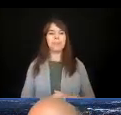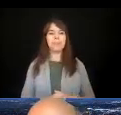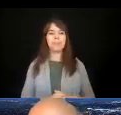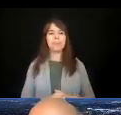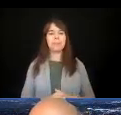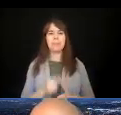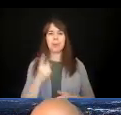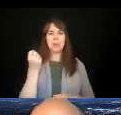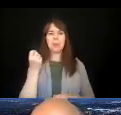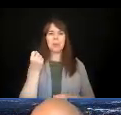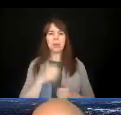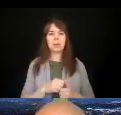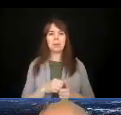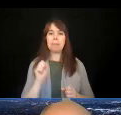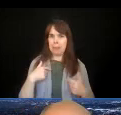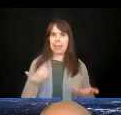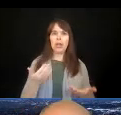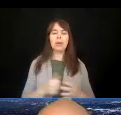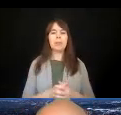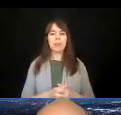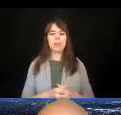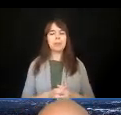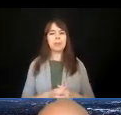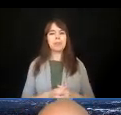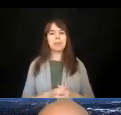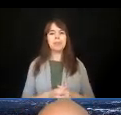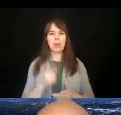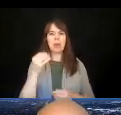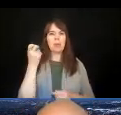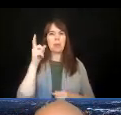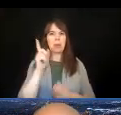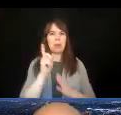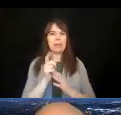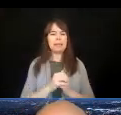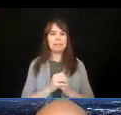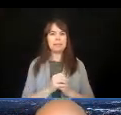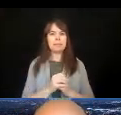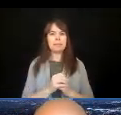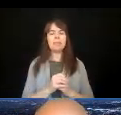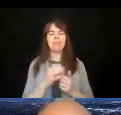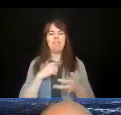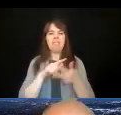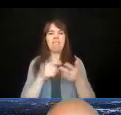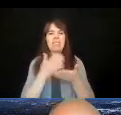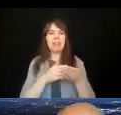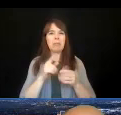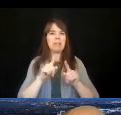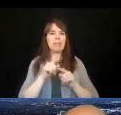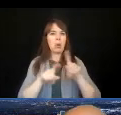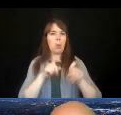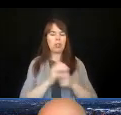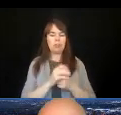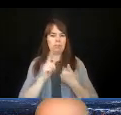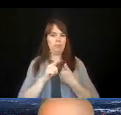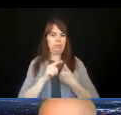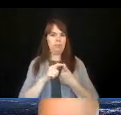1 second, let me. Yep. Thank you, Rose. 1 second here. A couple of questions. One, where